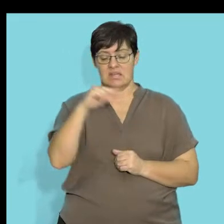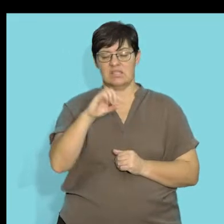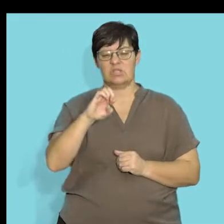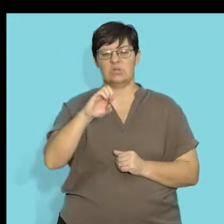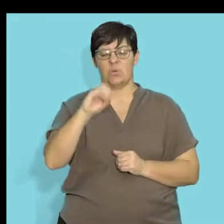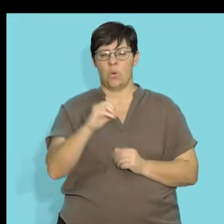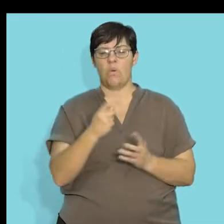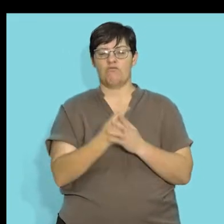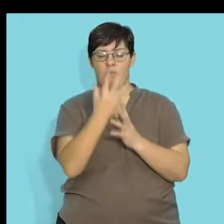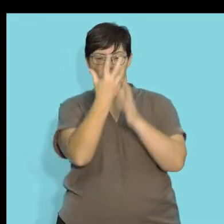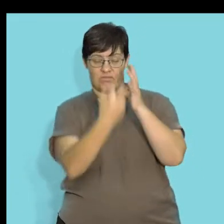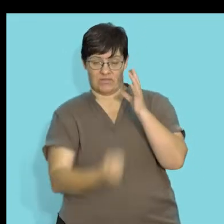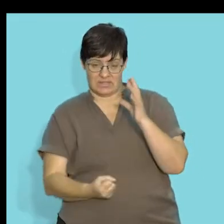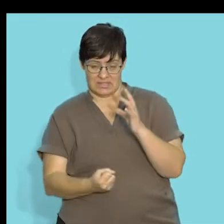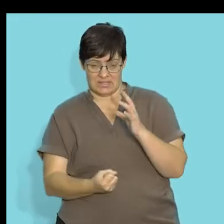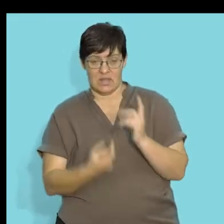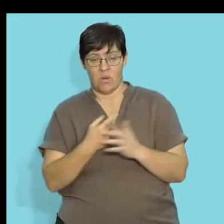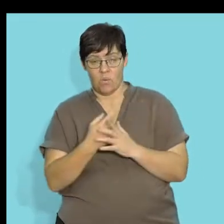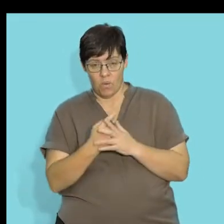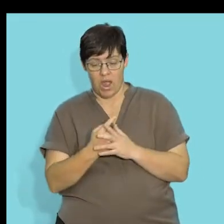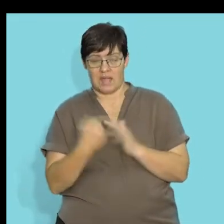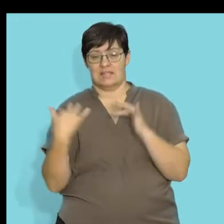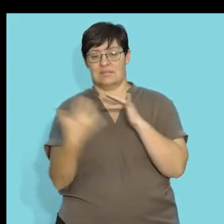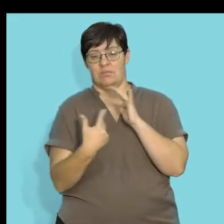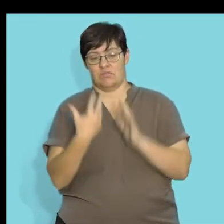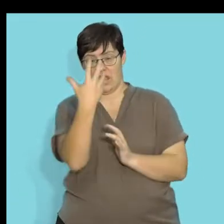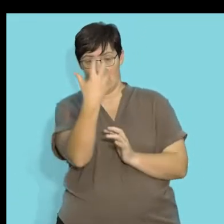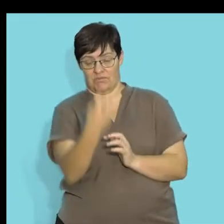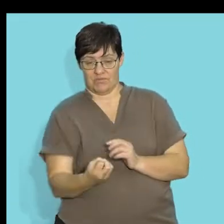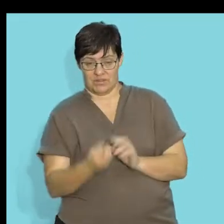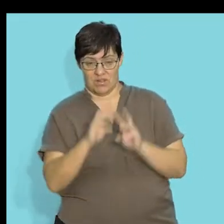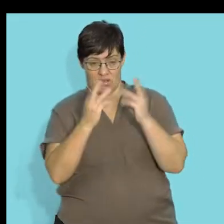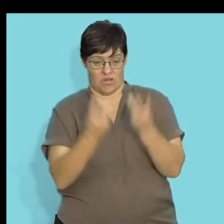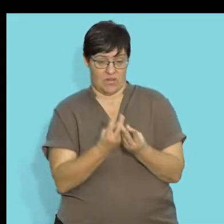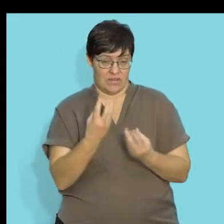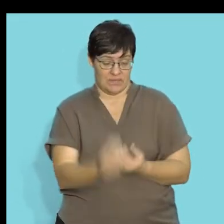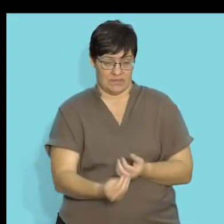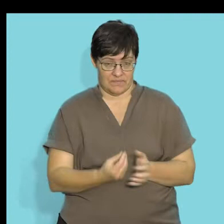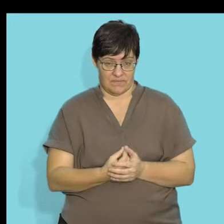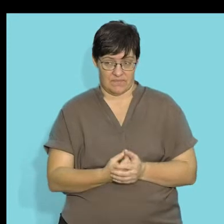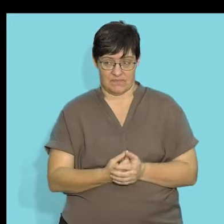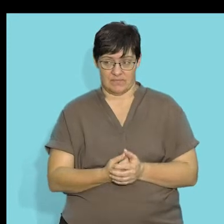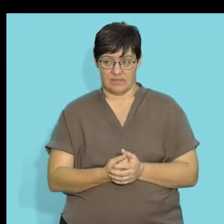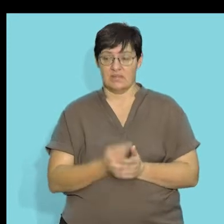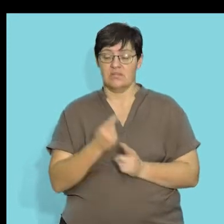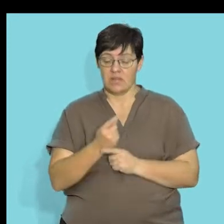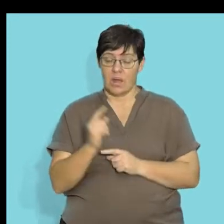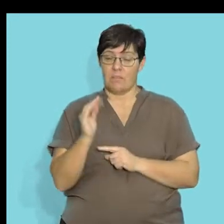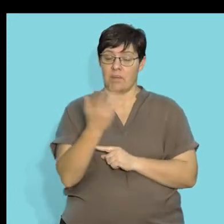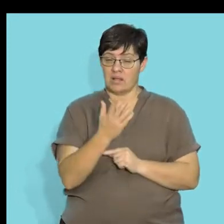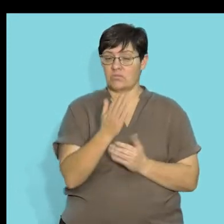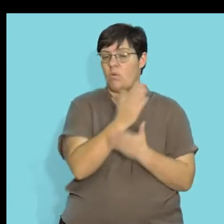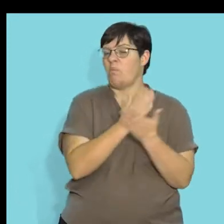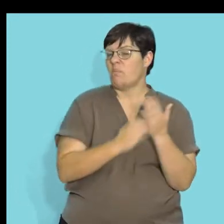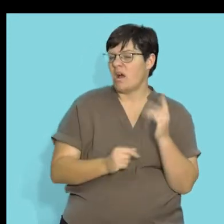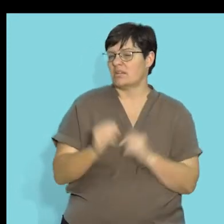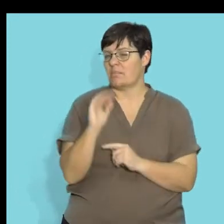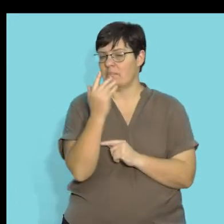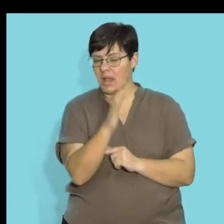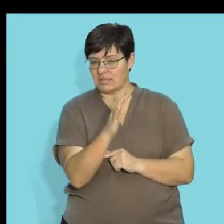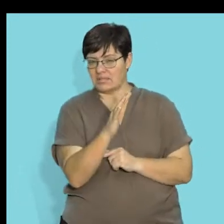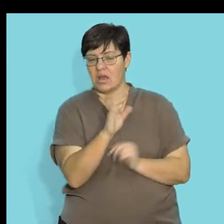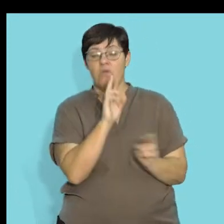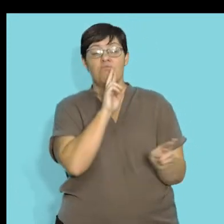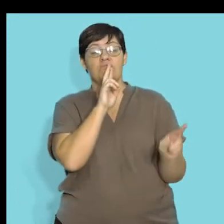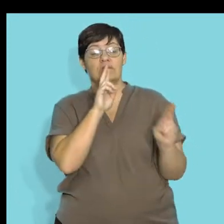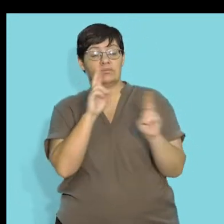the word gravity in response to the gravitational stimulus. So geotropism is the growth of a plant or parts of the plant